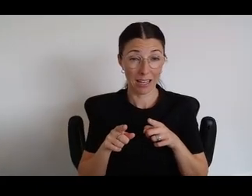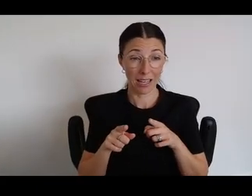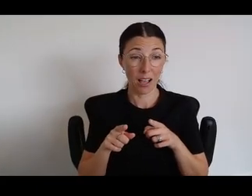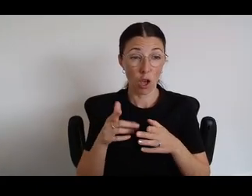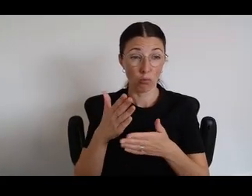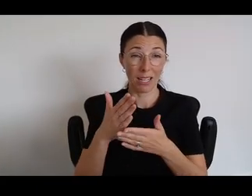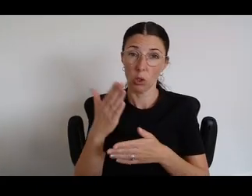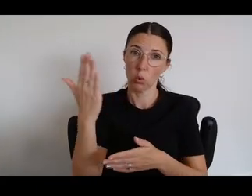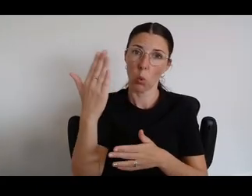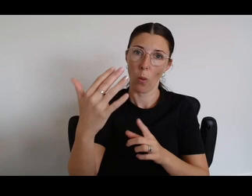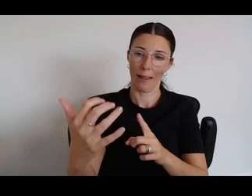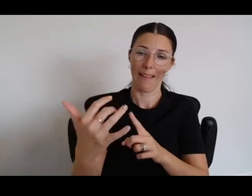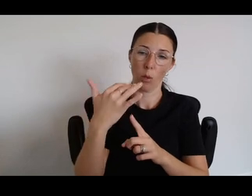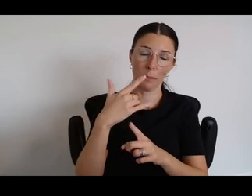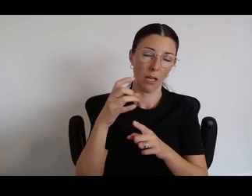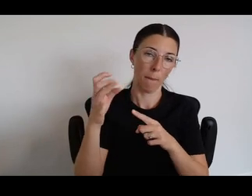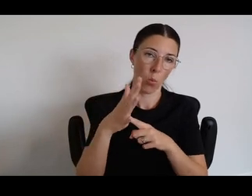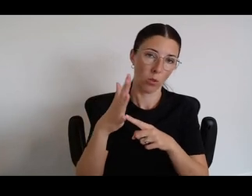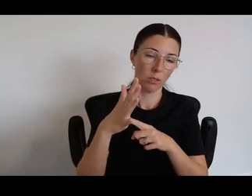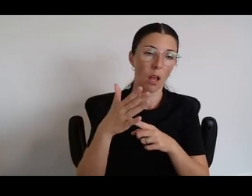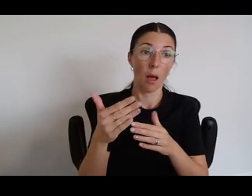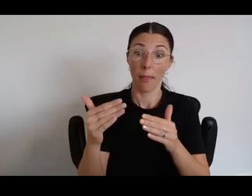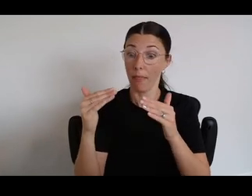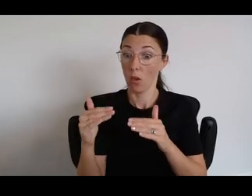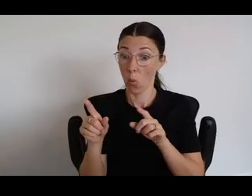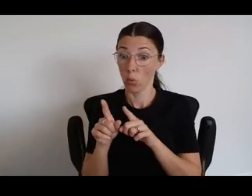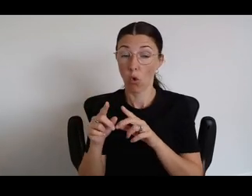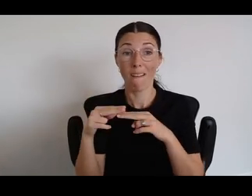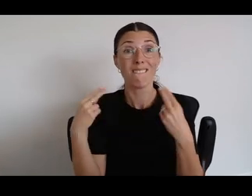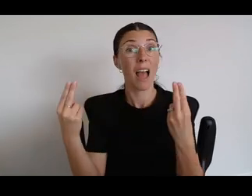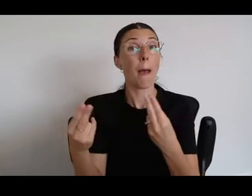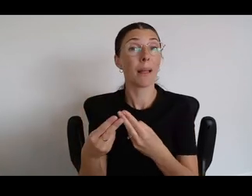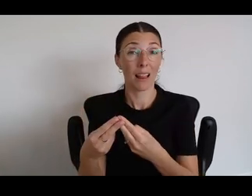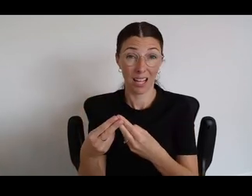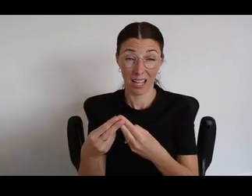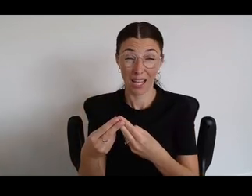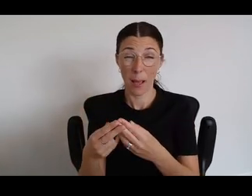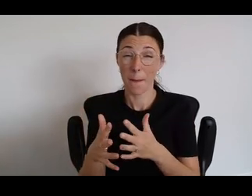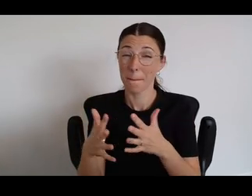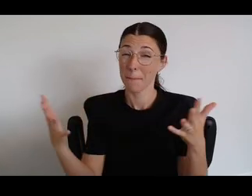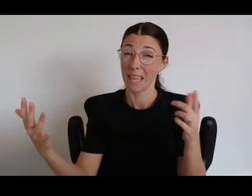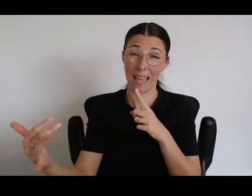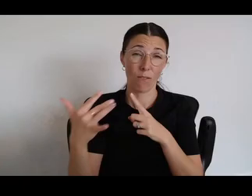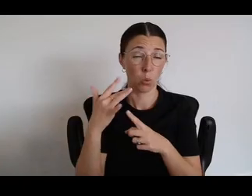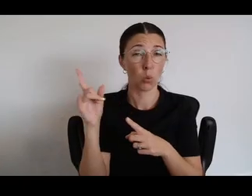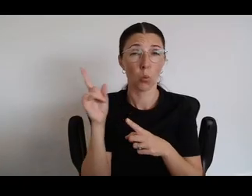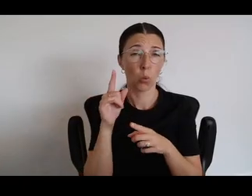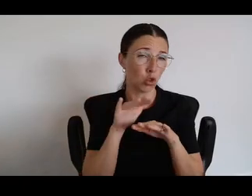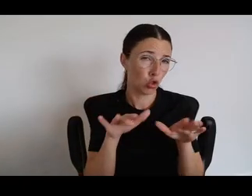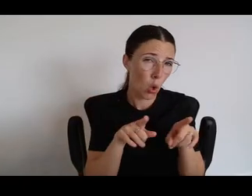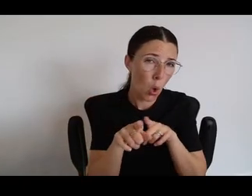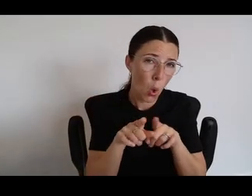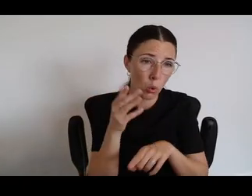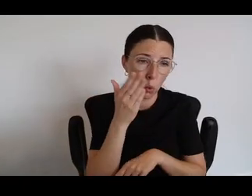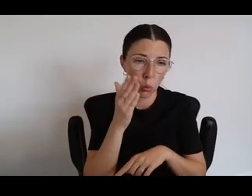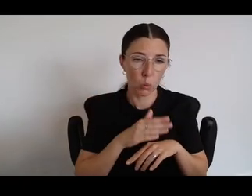course, that was important, but then the family is one of the biggest drivers of what kids learn in the school. About